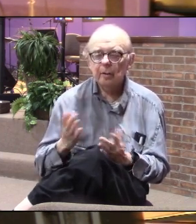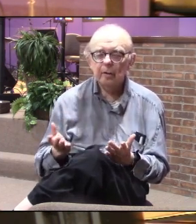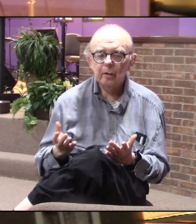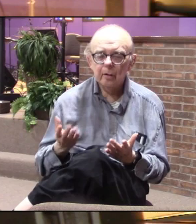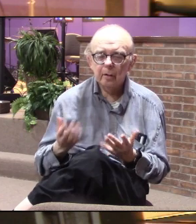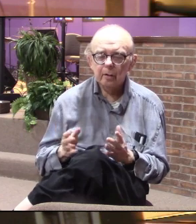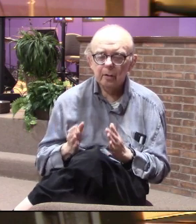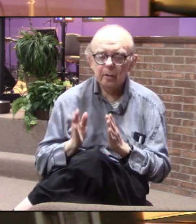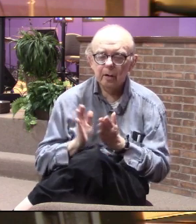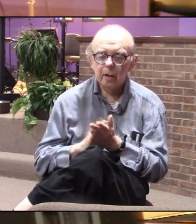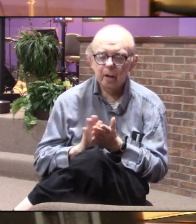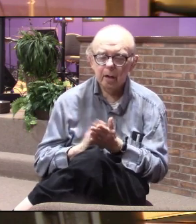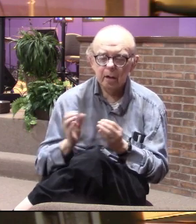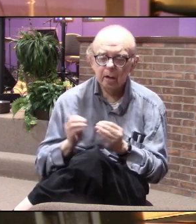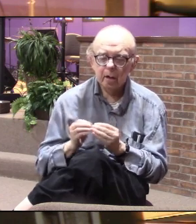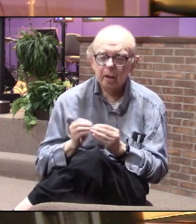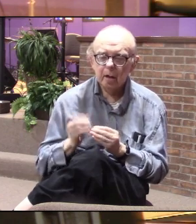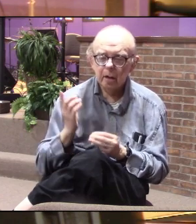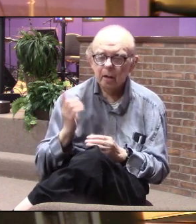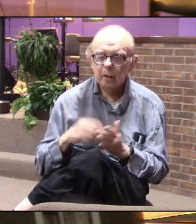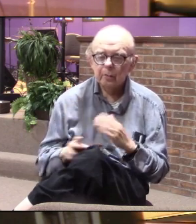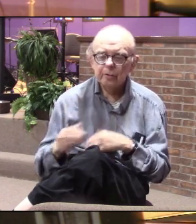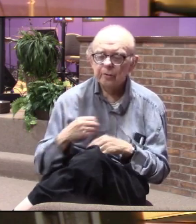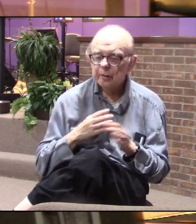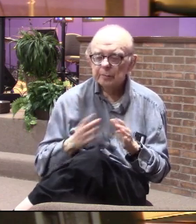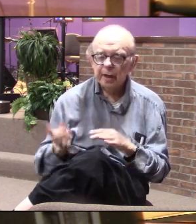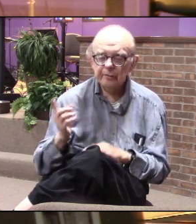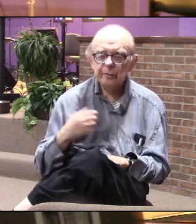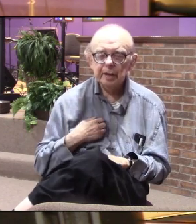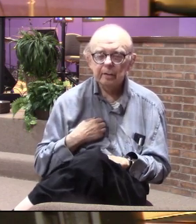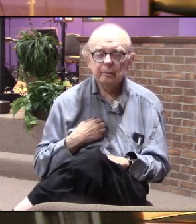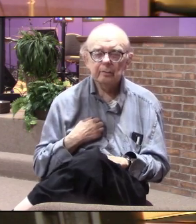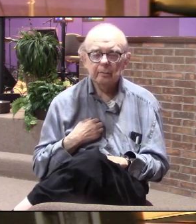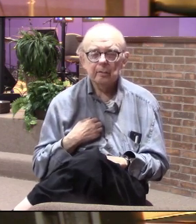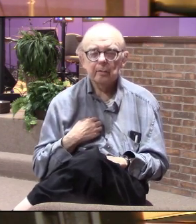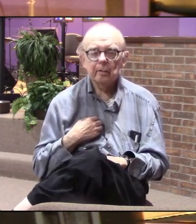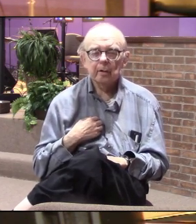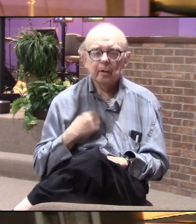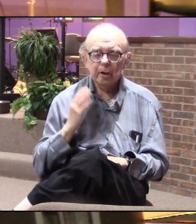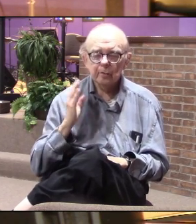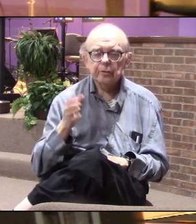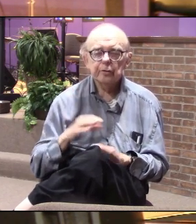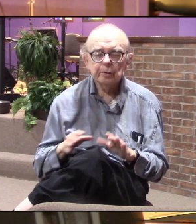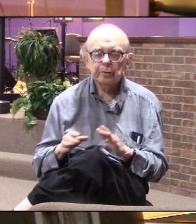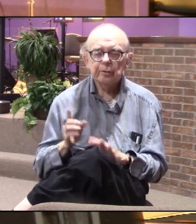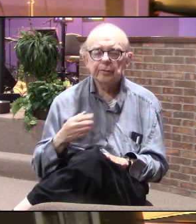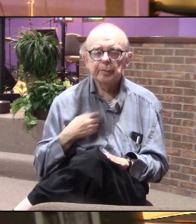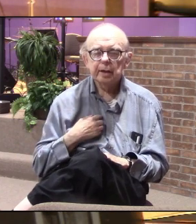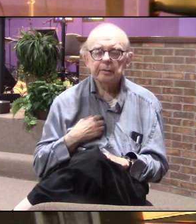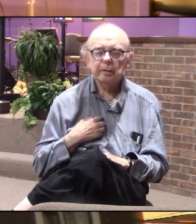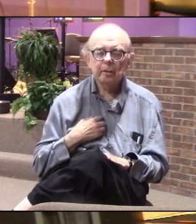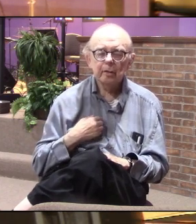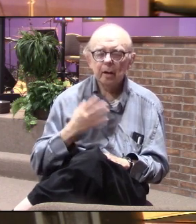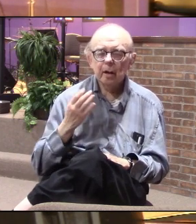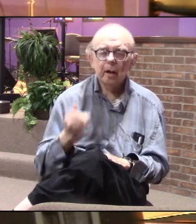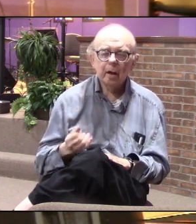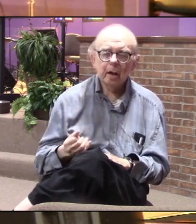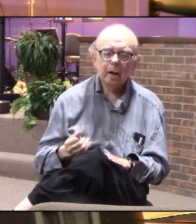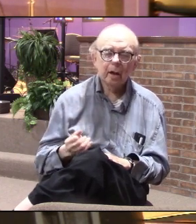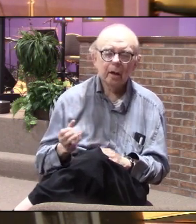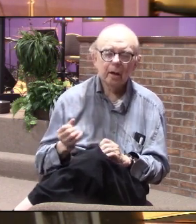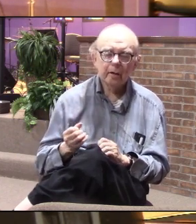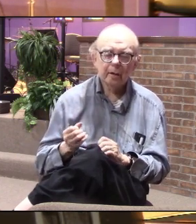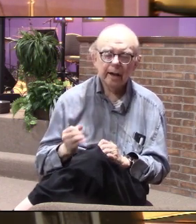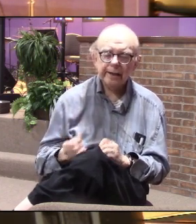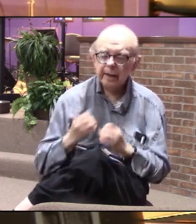God, I'm going to praise you even more for what you've got in store and what you're doing, gonna do. Because I can